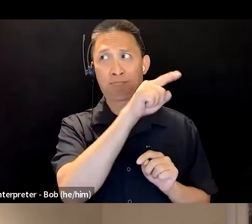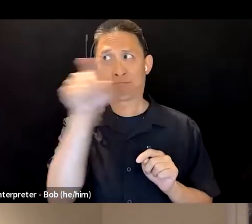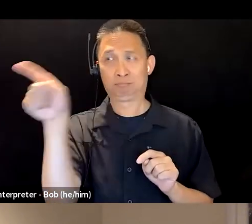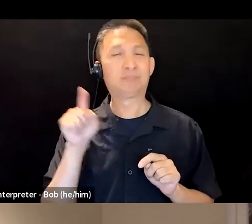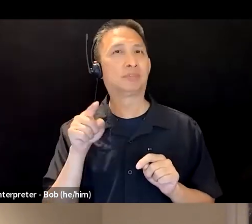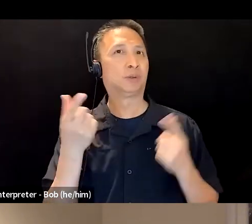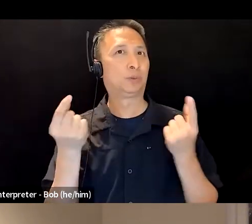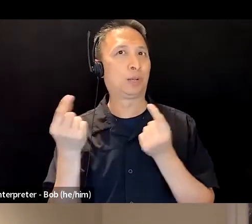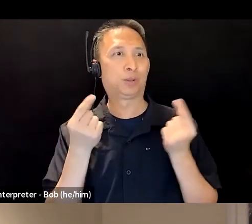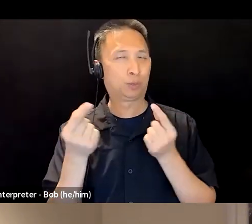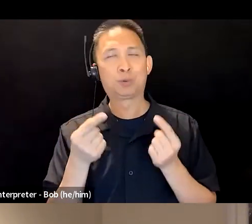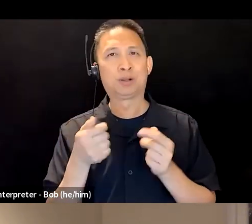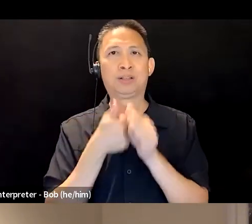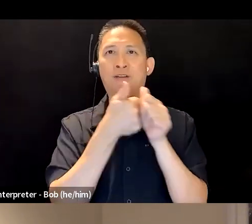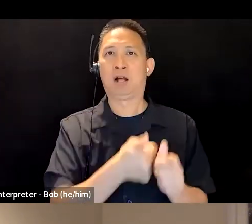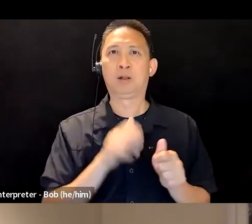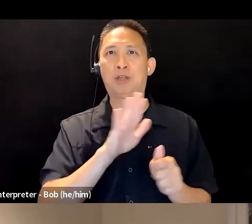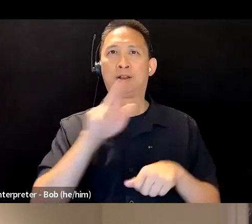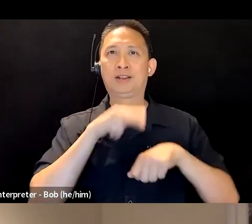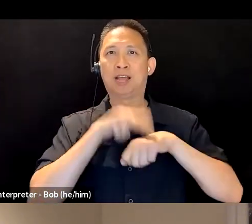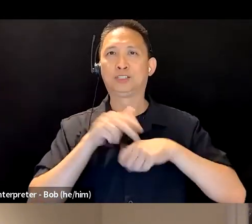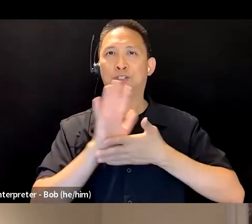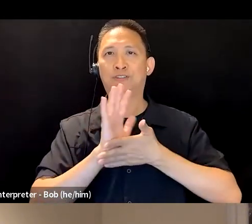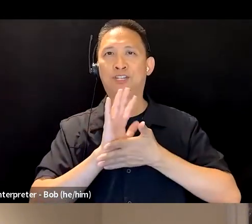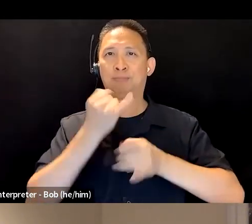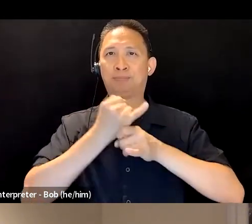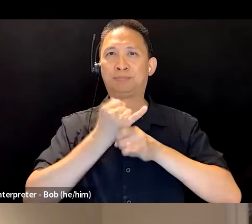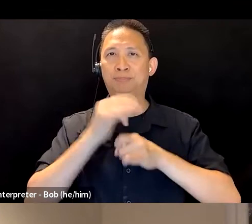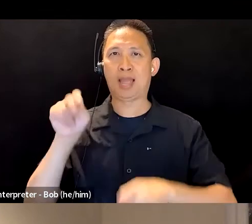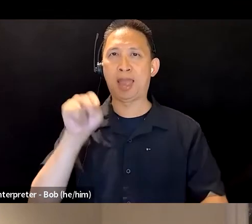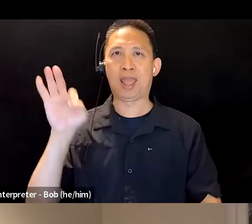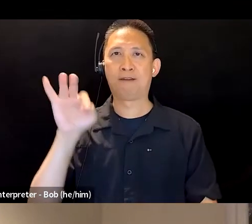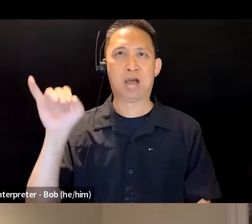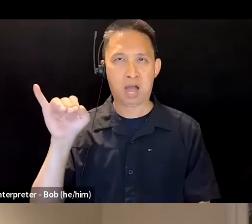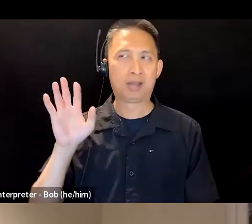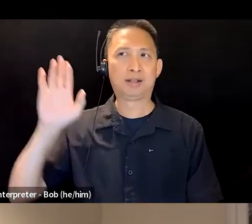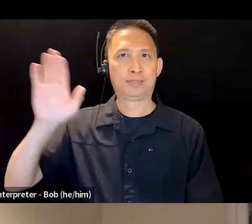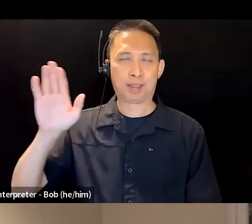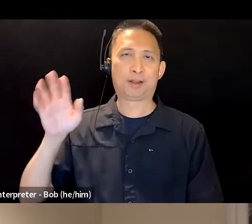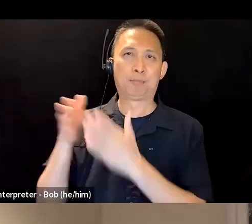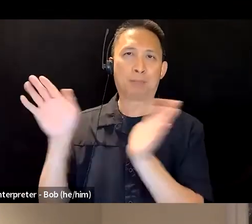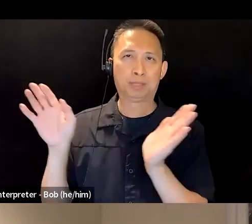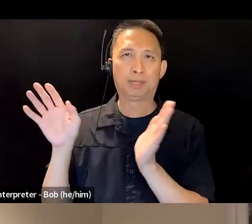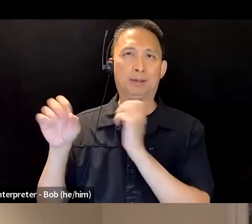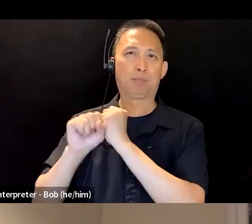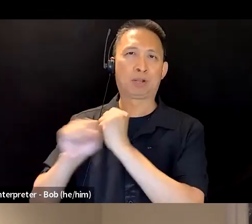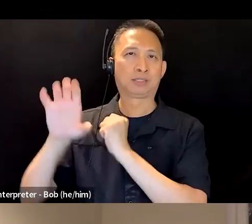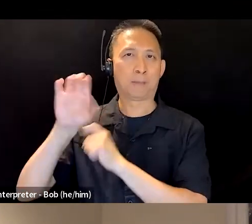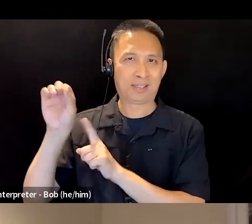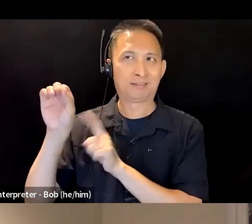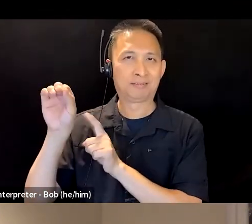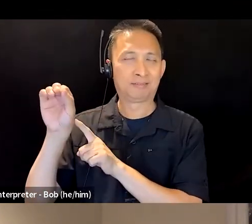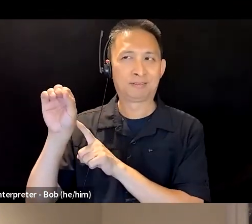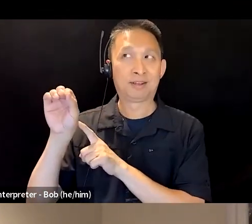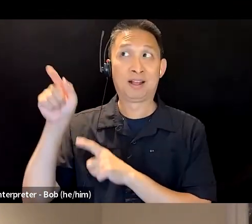dealing with their National Film Institute and their public broadcaster, and has a much tighter